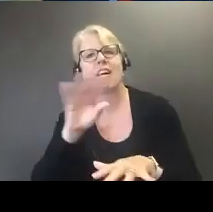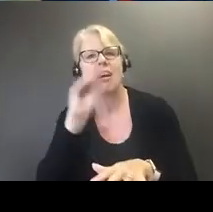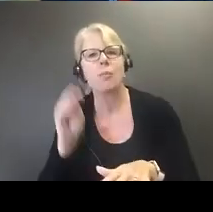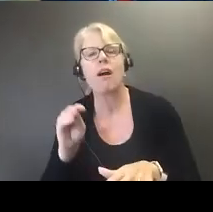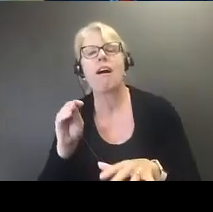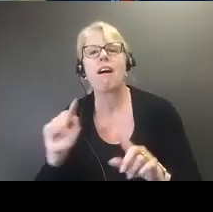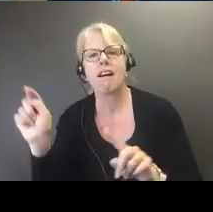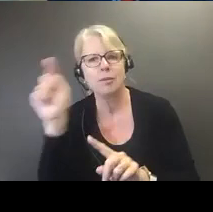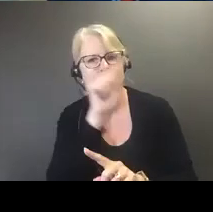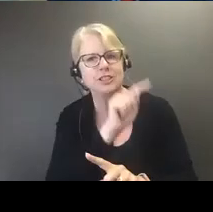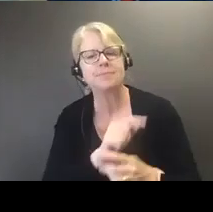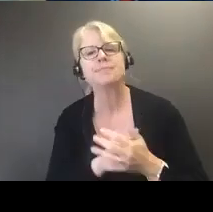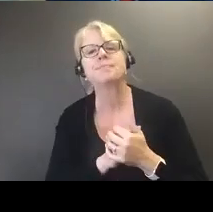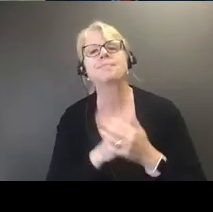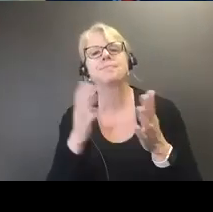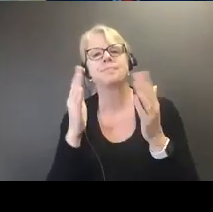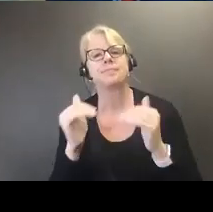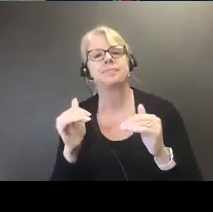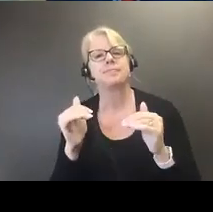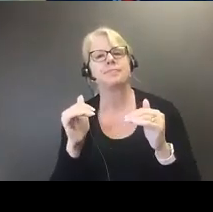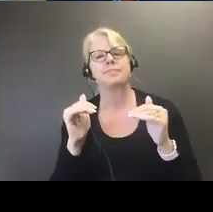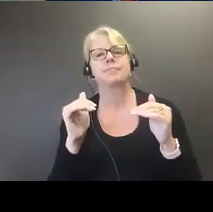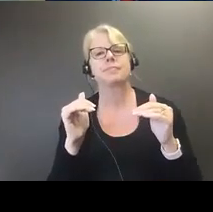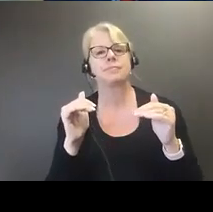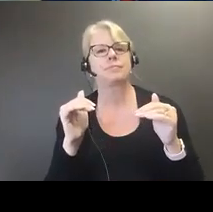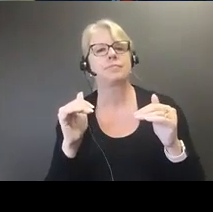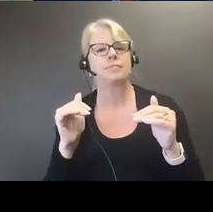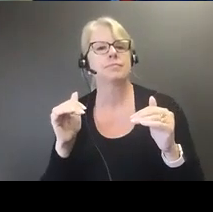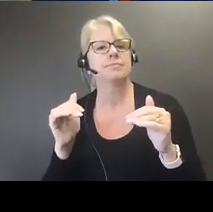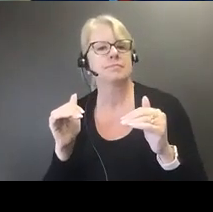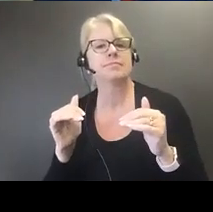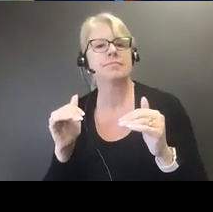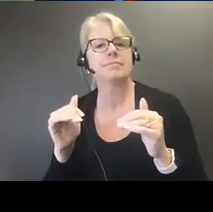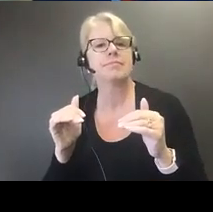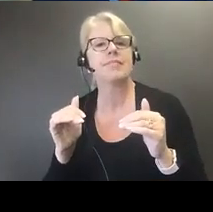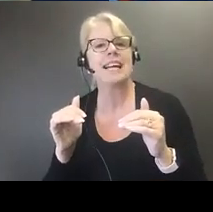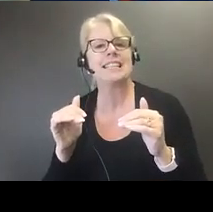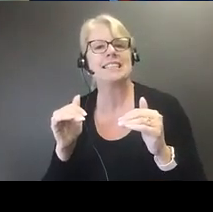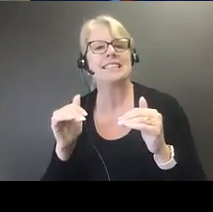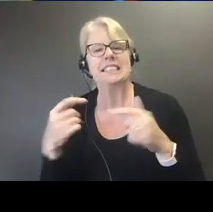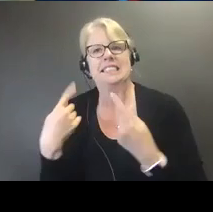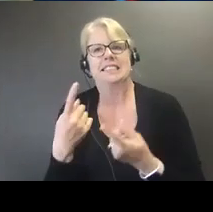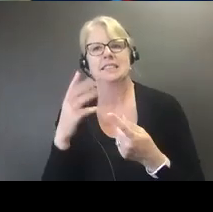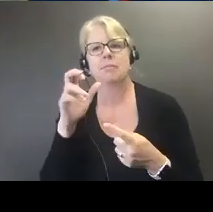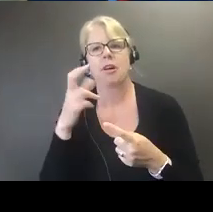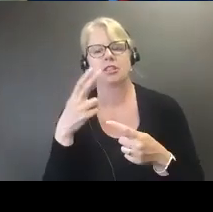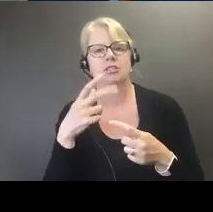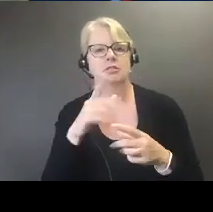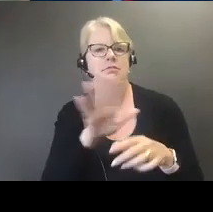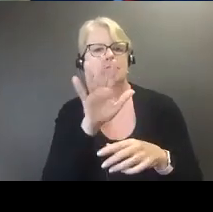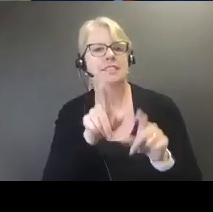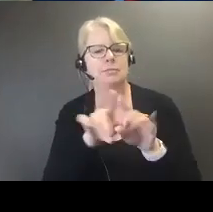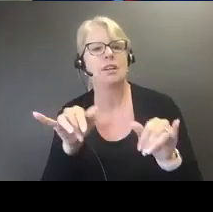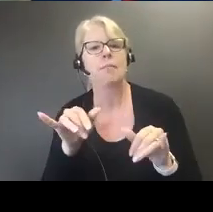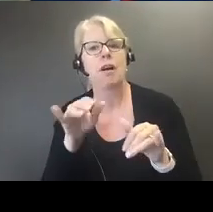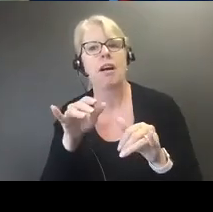region. And then I'm gonna click again here. Since mid-March, around the same time, following the closure